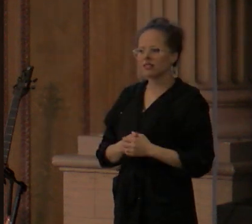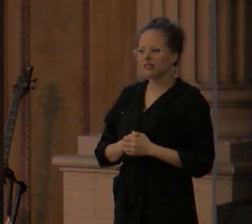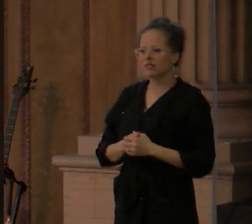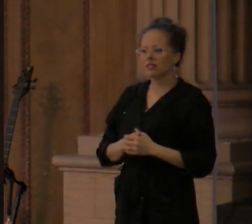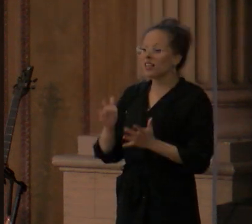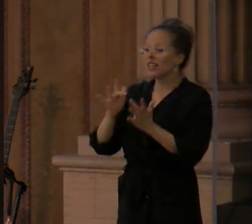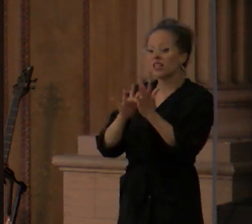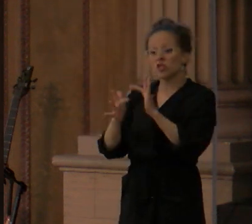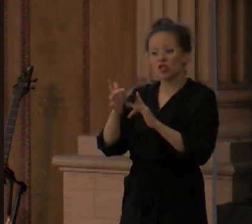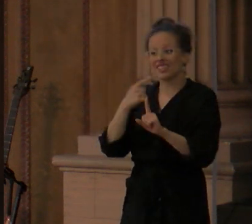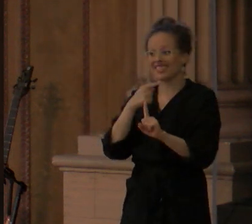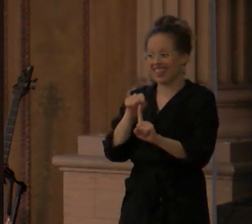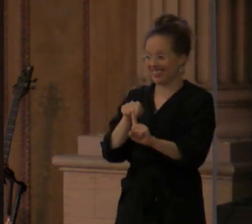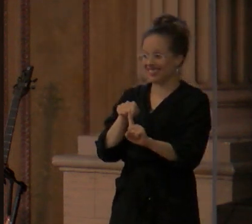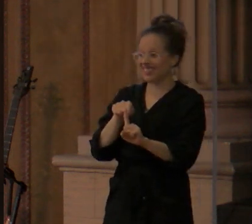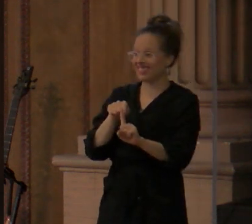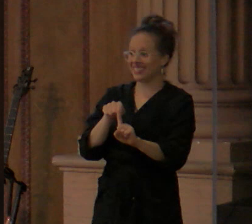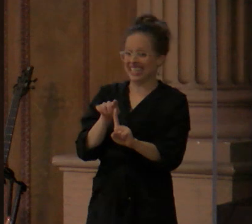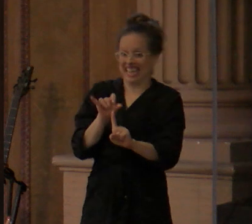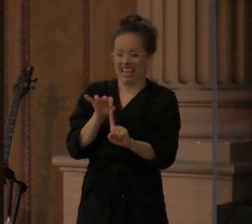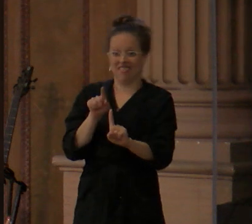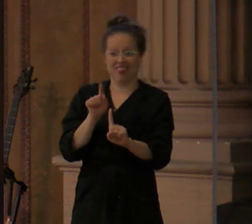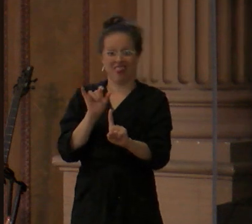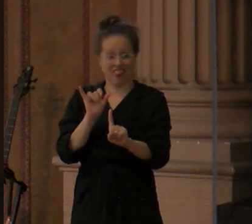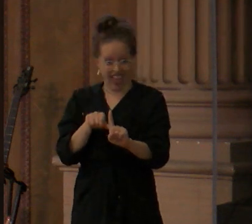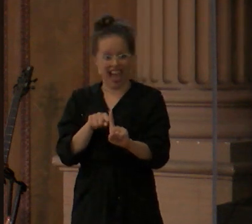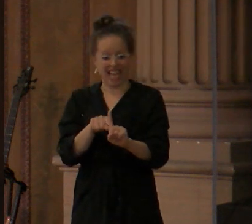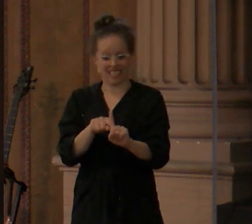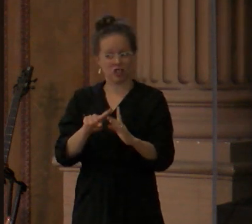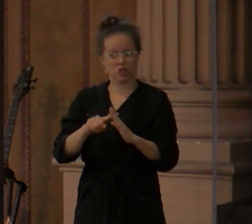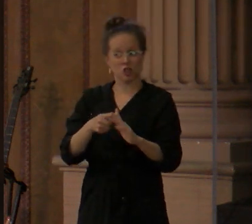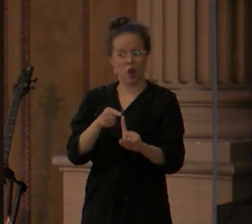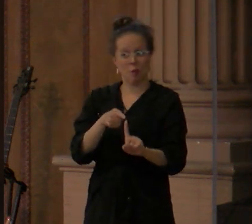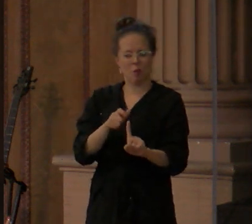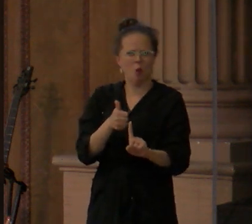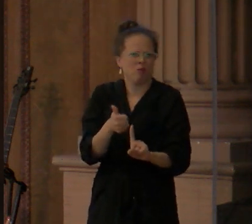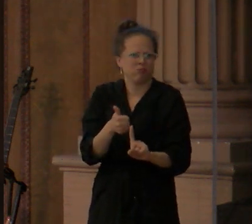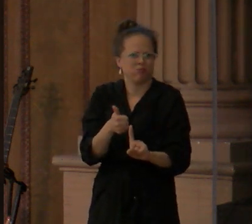And Jesus says, that's where you start, then you have the kingdom.